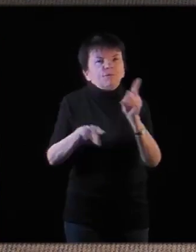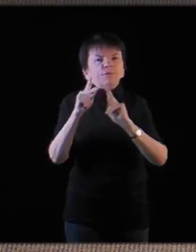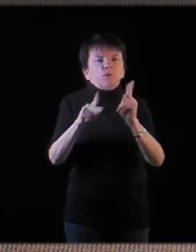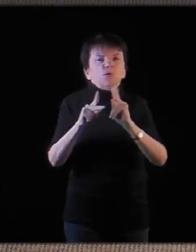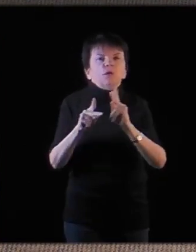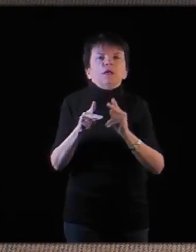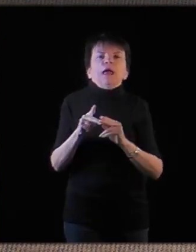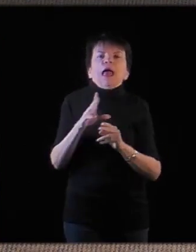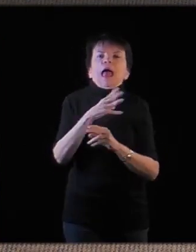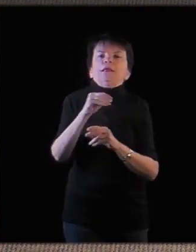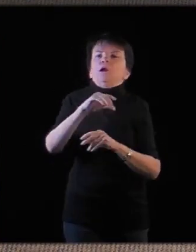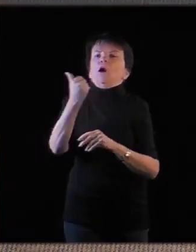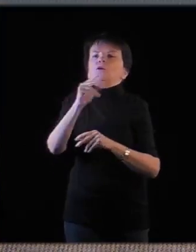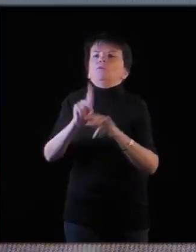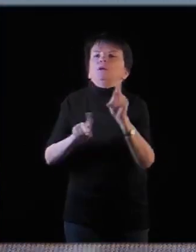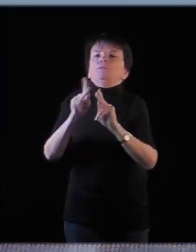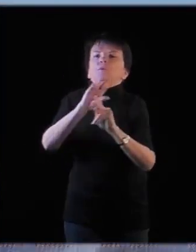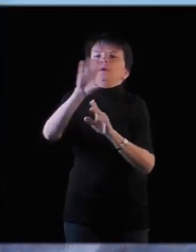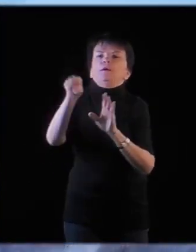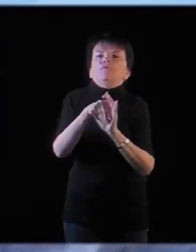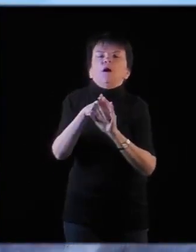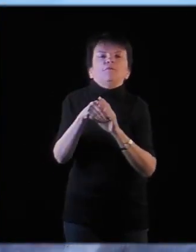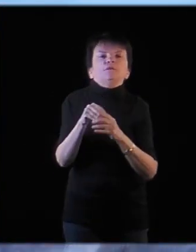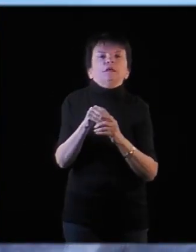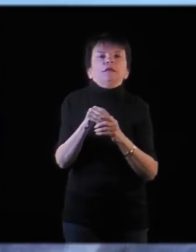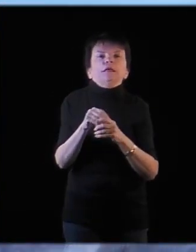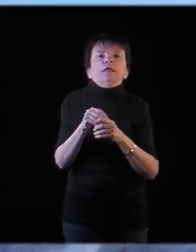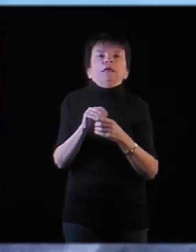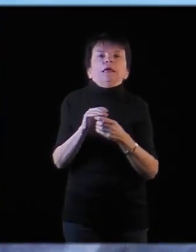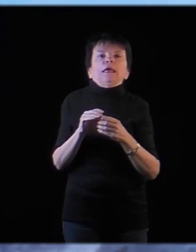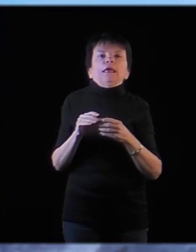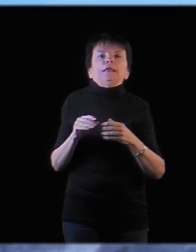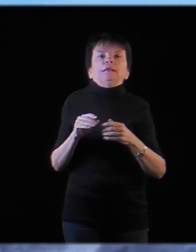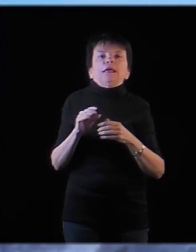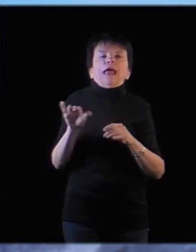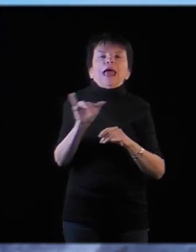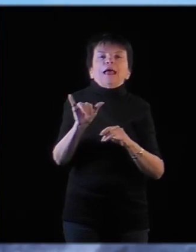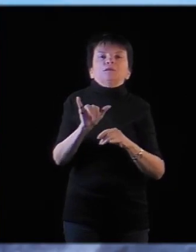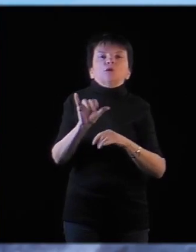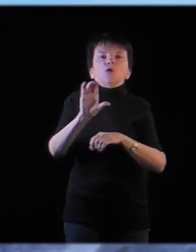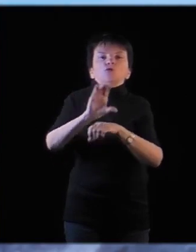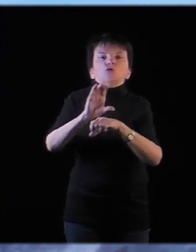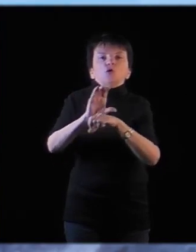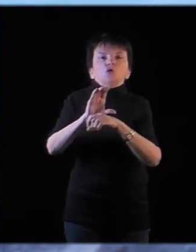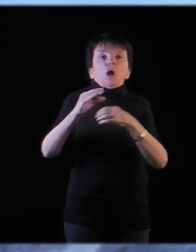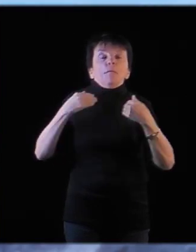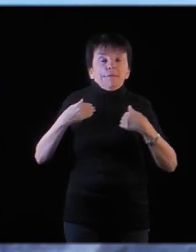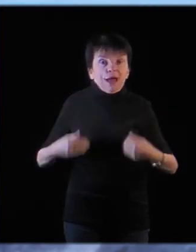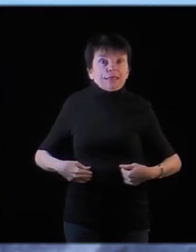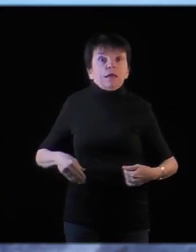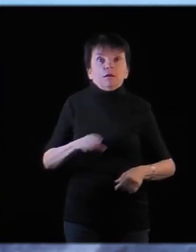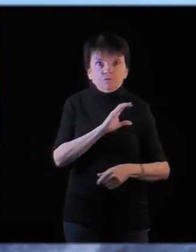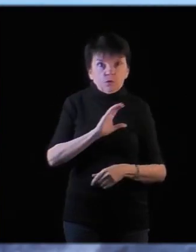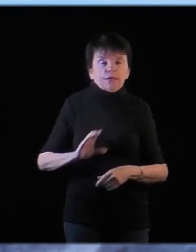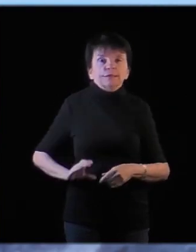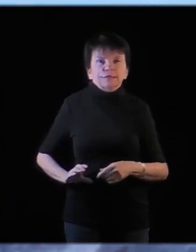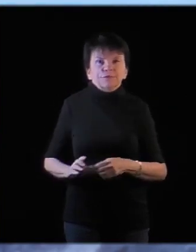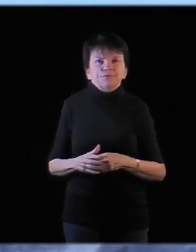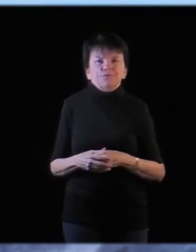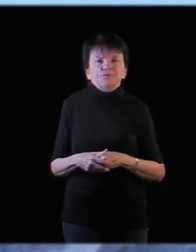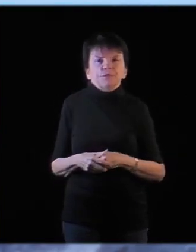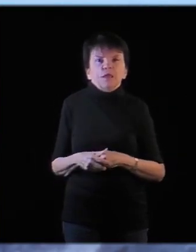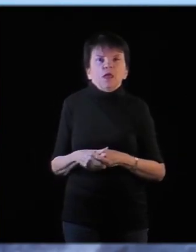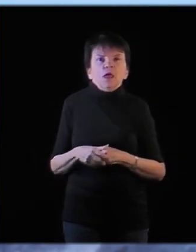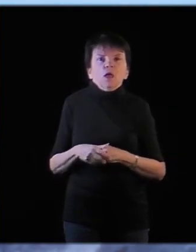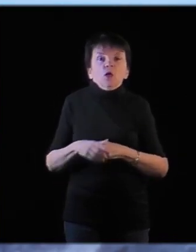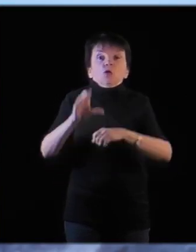that amazing kingdom, that amazing opportunity. But the church only sees